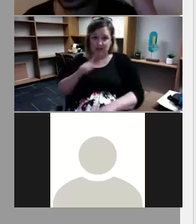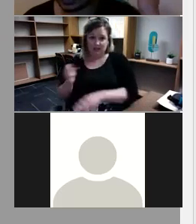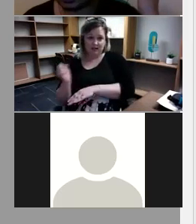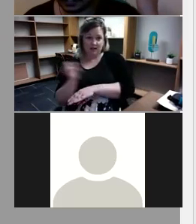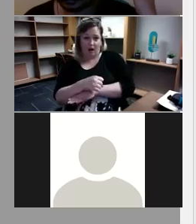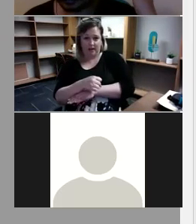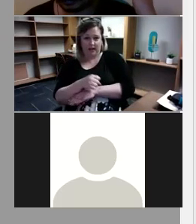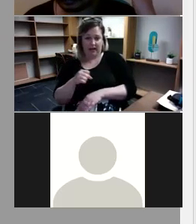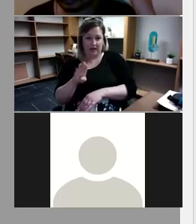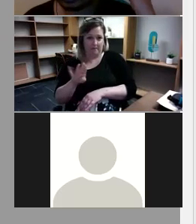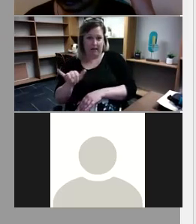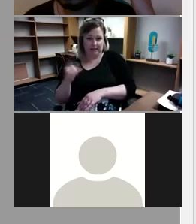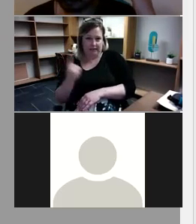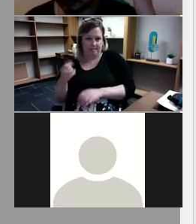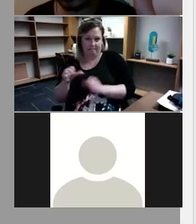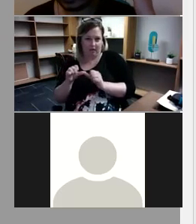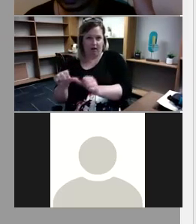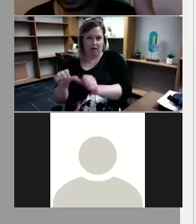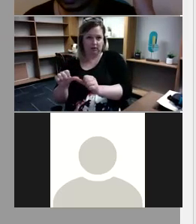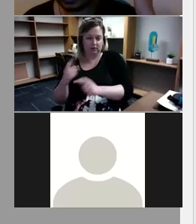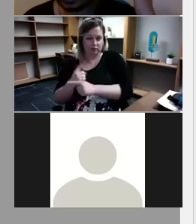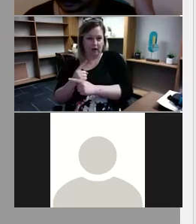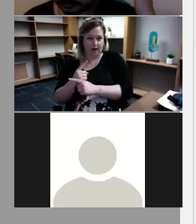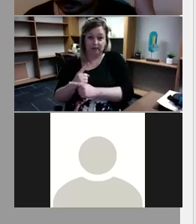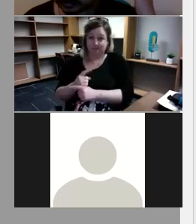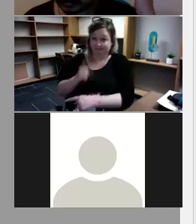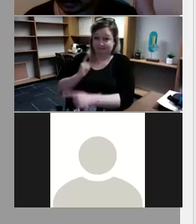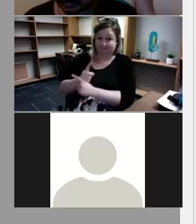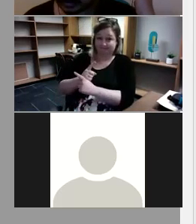constant, yeah. Constant, right? So then that, and then that, so then automatically